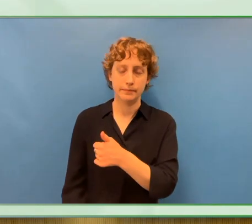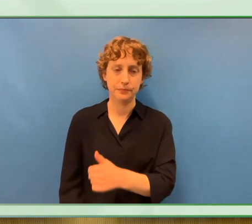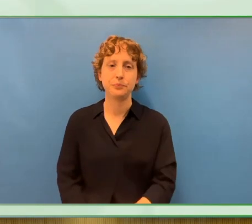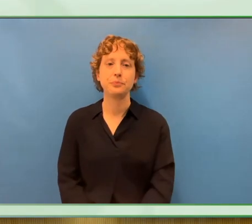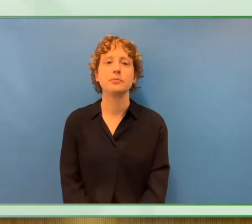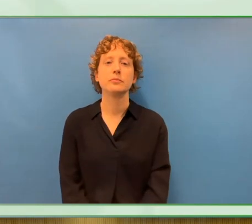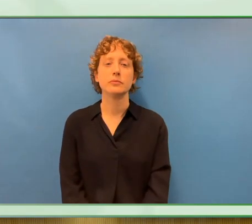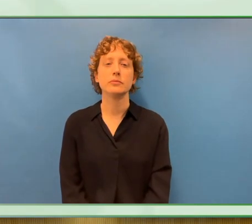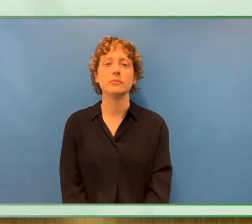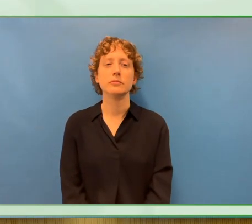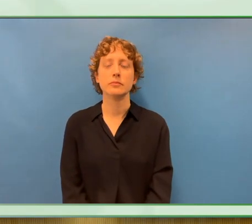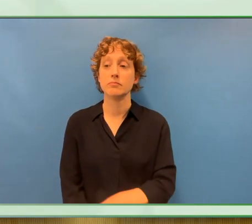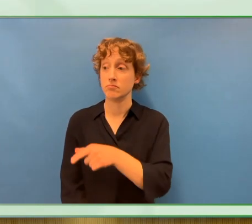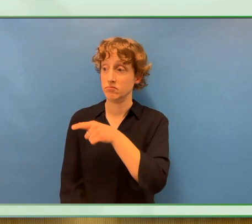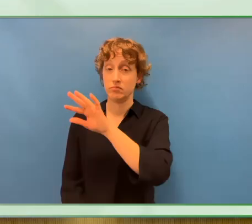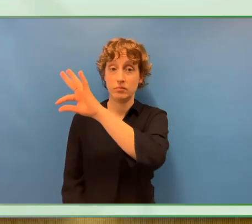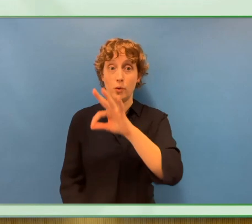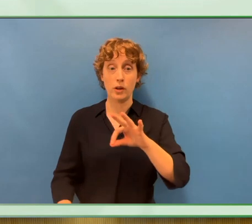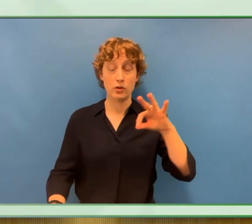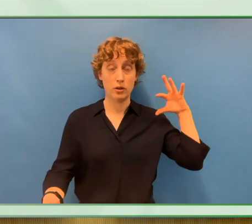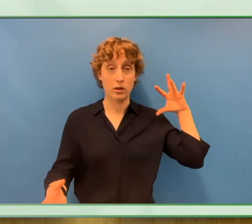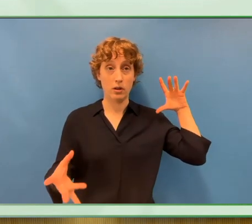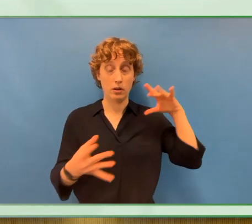up my entire job.